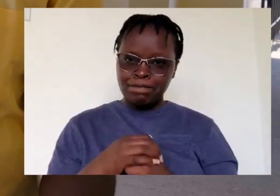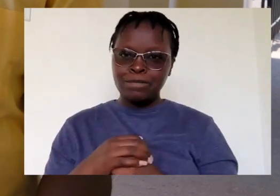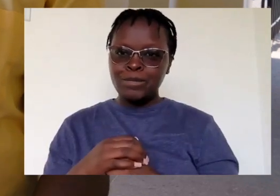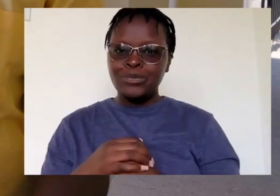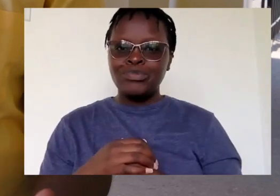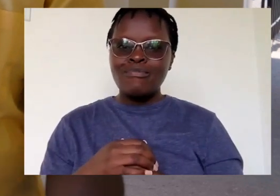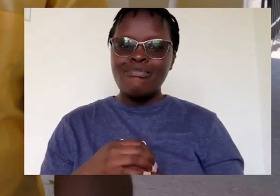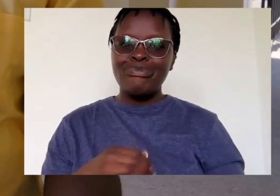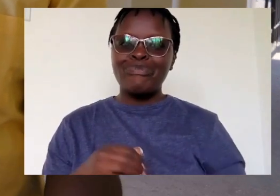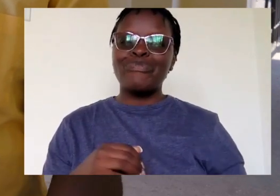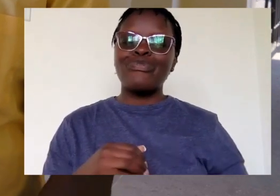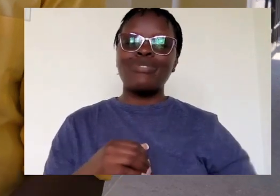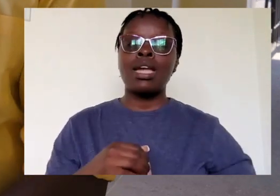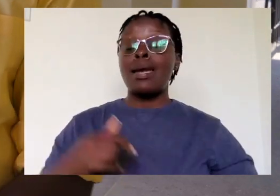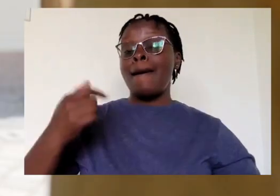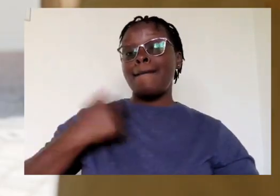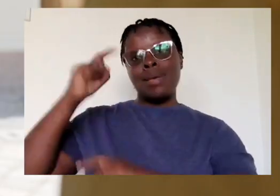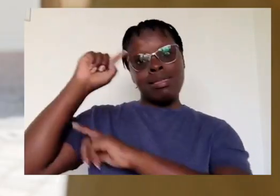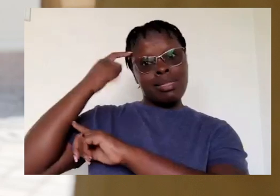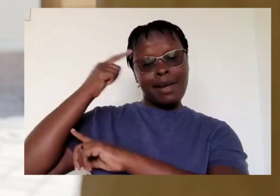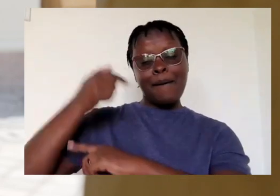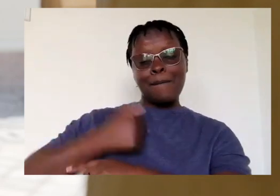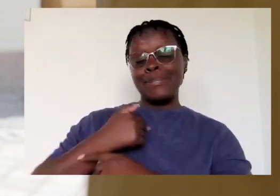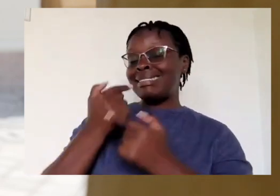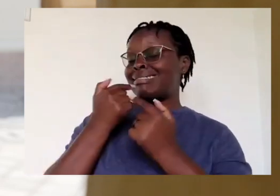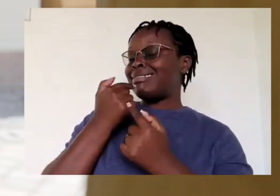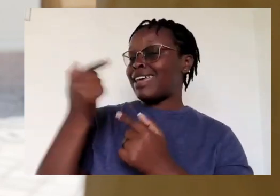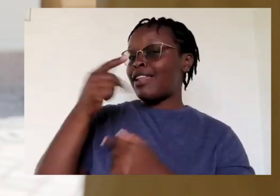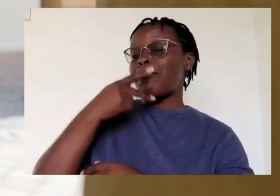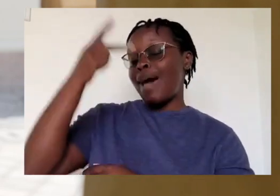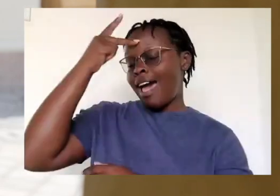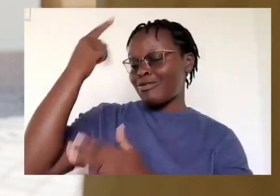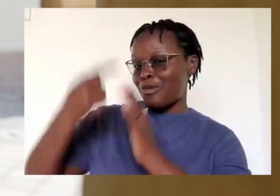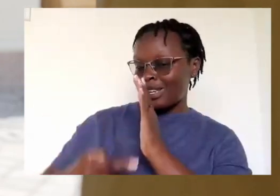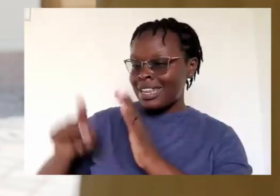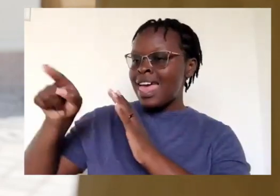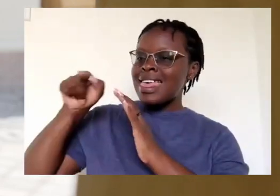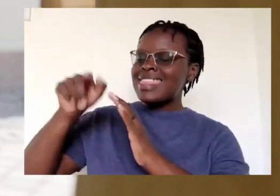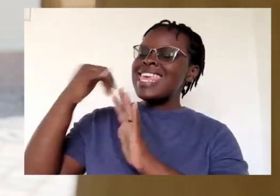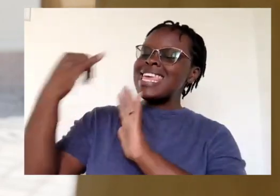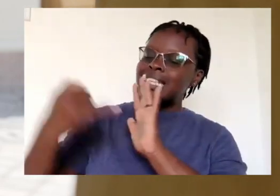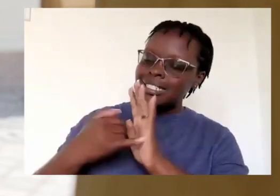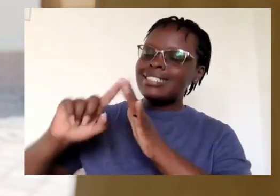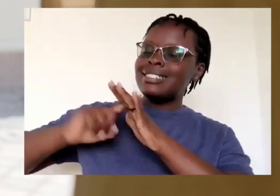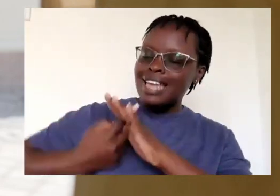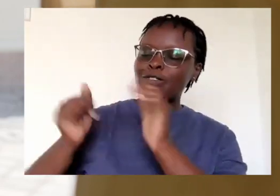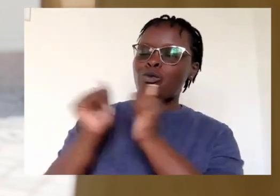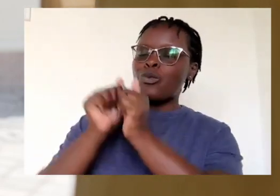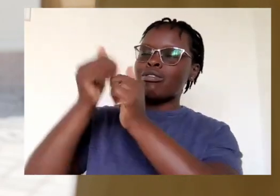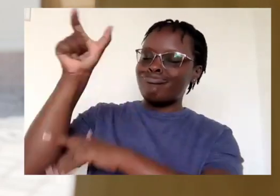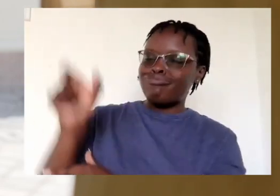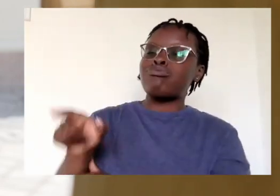What should they do? What advice do you have for them? I think what I'll tell a parent is it starts with you. That's the first